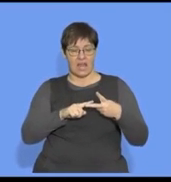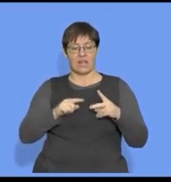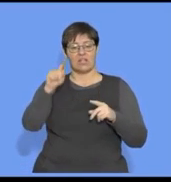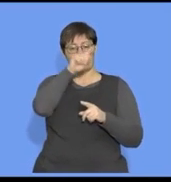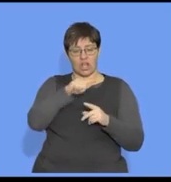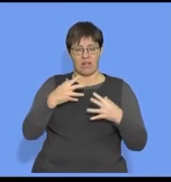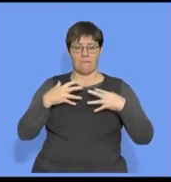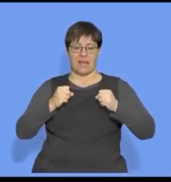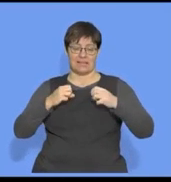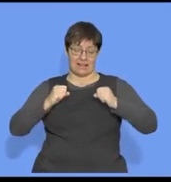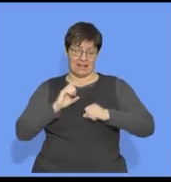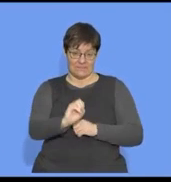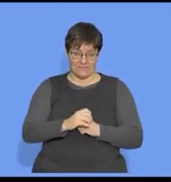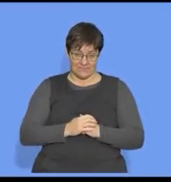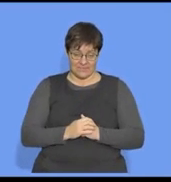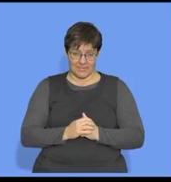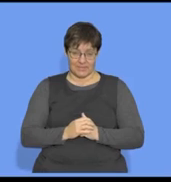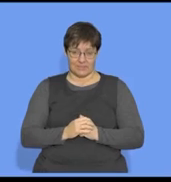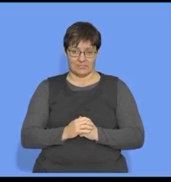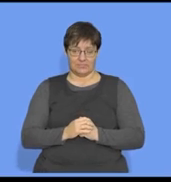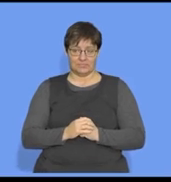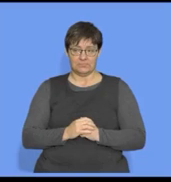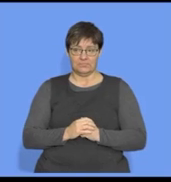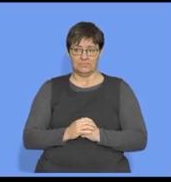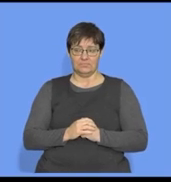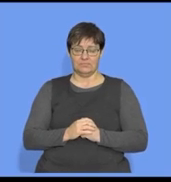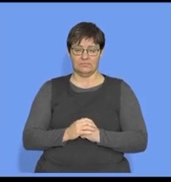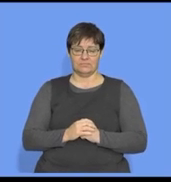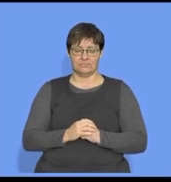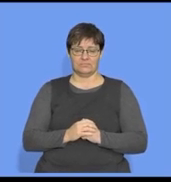scapular muscles.